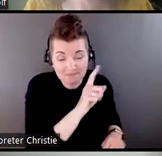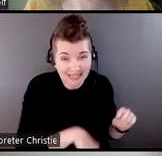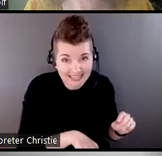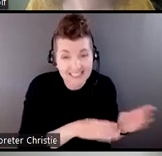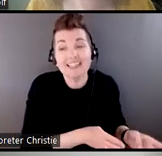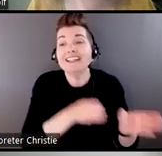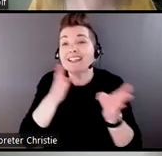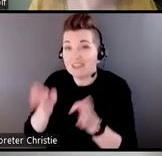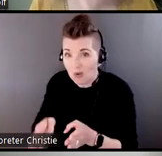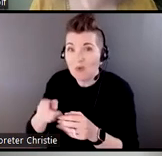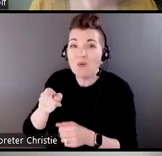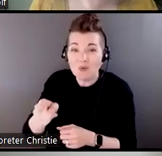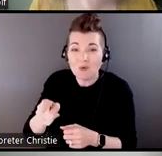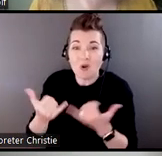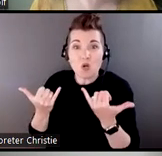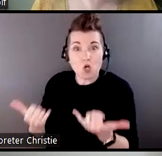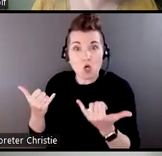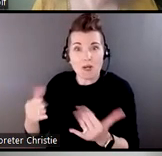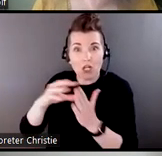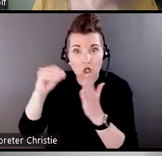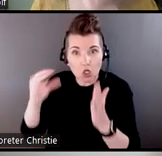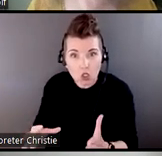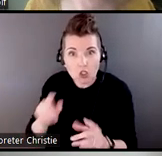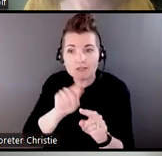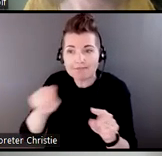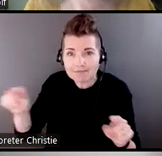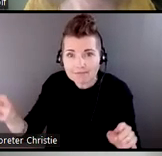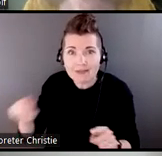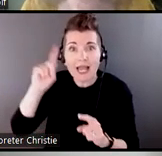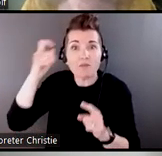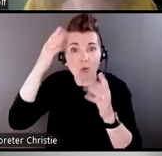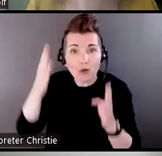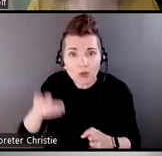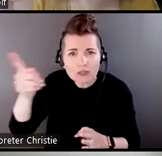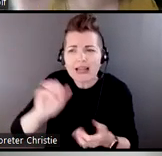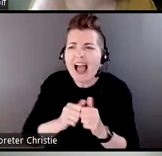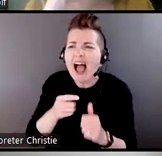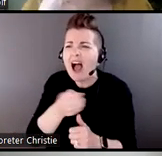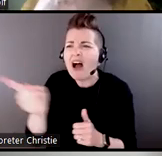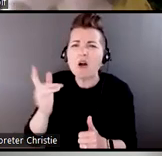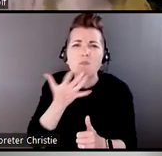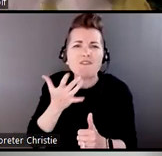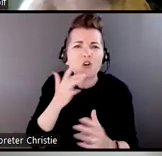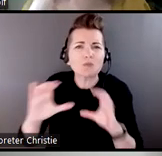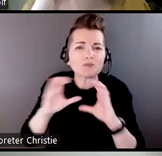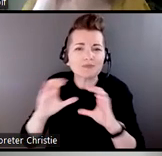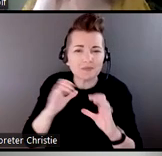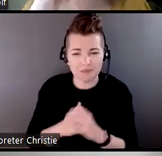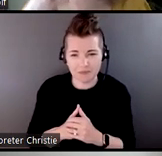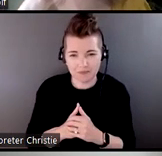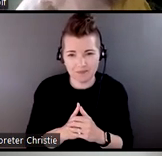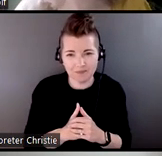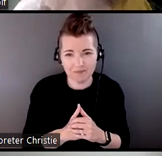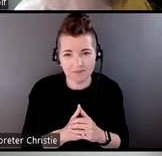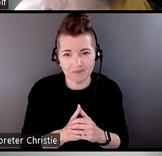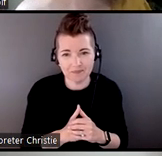audience. You can ask your current learners. You can ask your employers. I get a lot of messages now when I'm asking for information